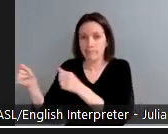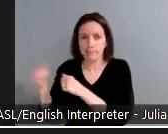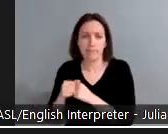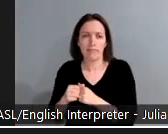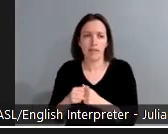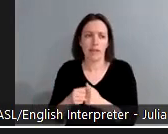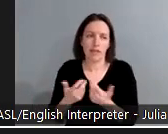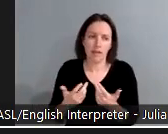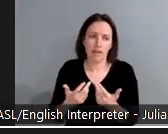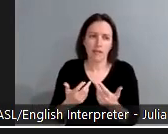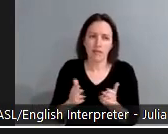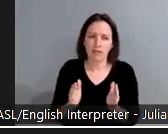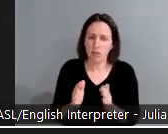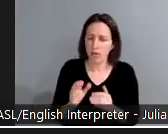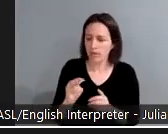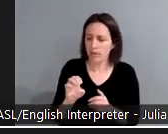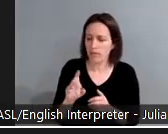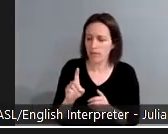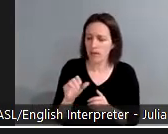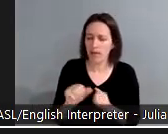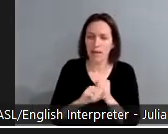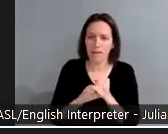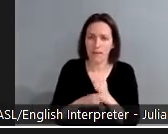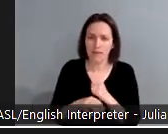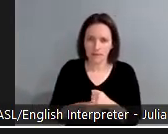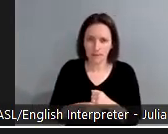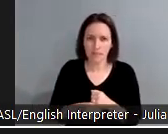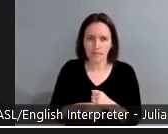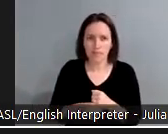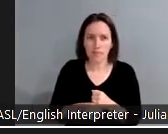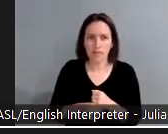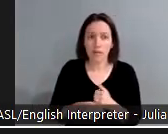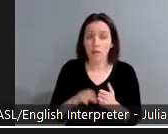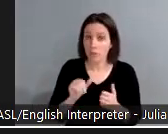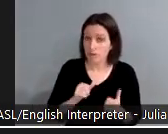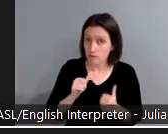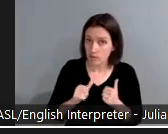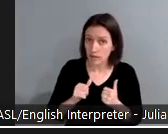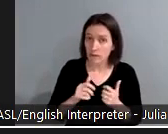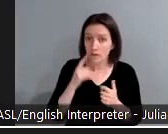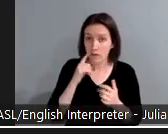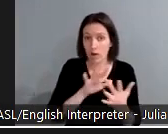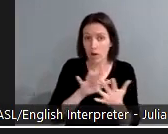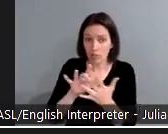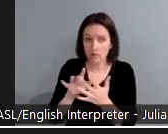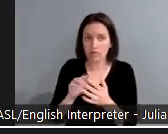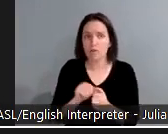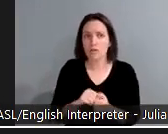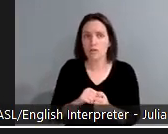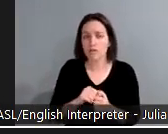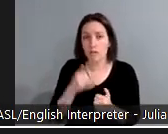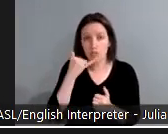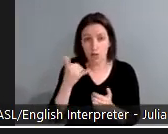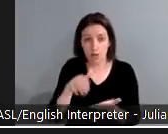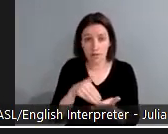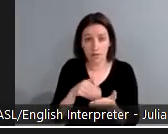surrounding these outreach efforts, including the call center number, will be provided once we finalize the language and the